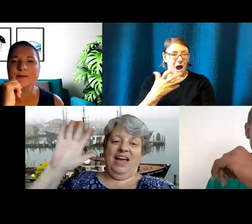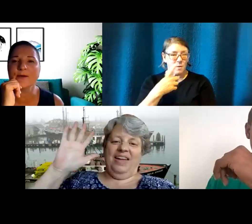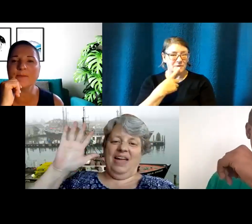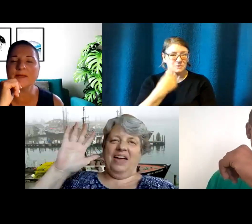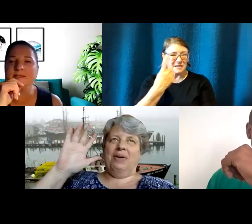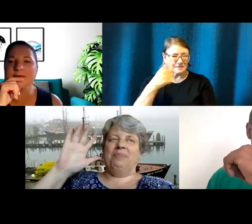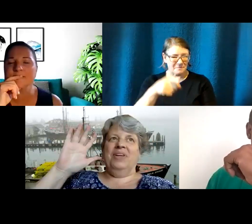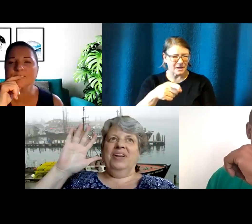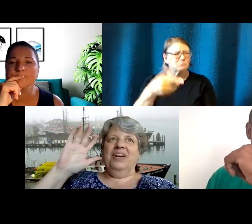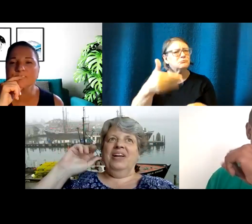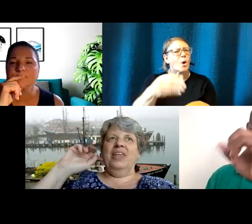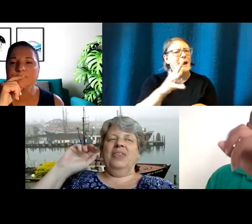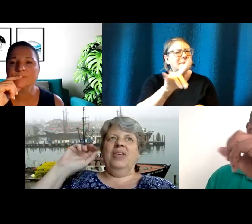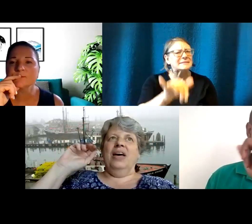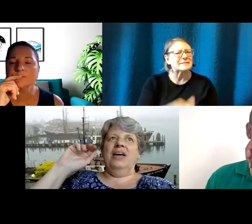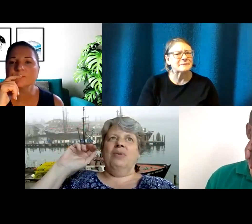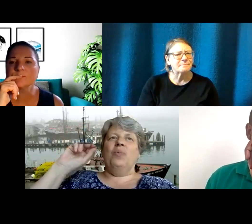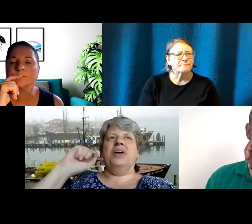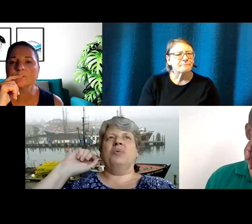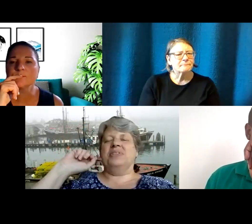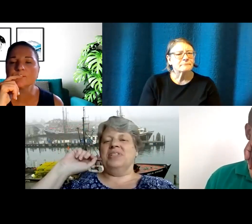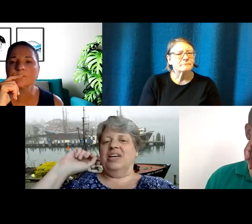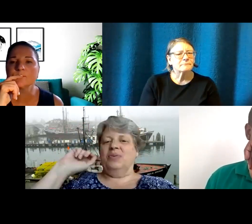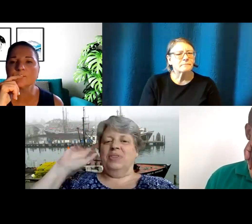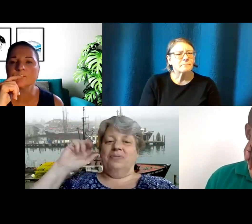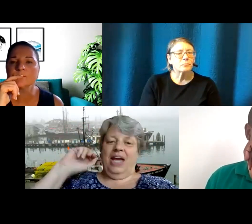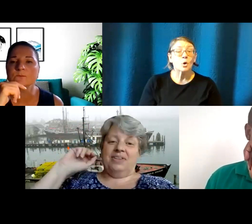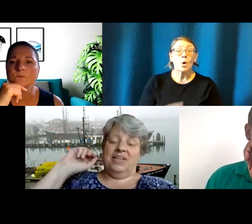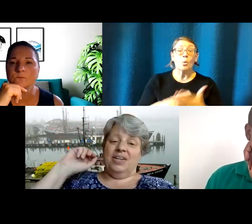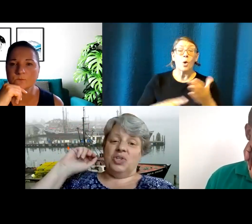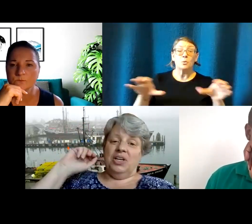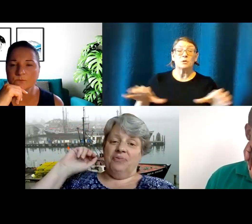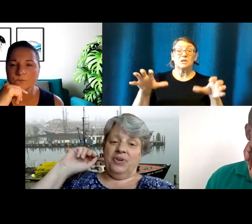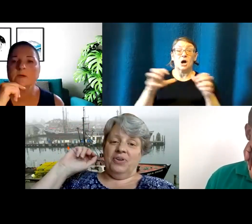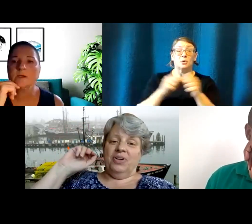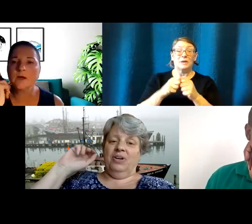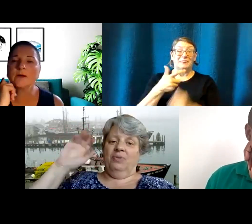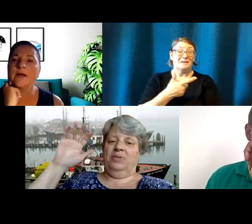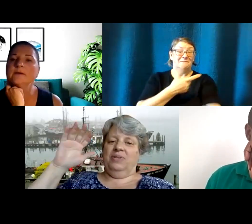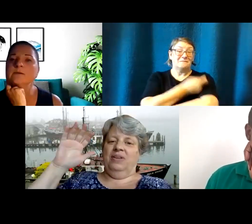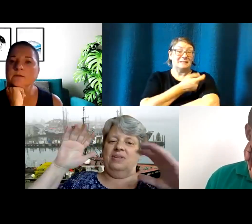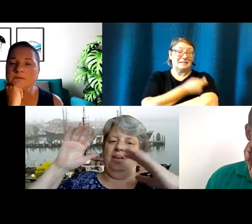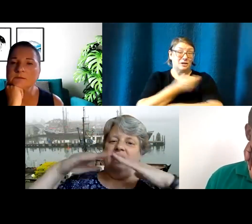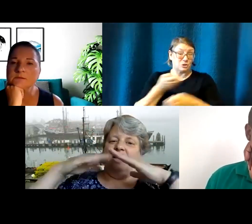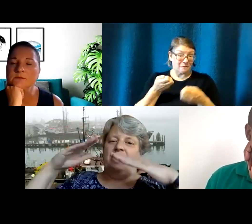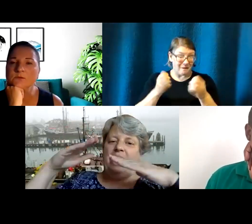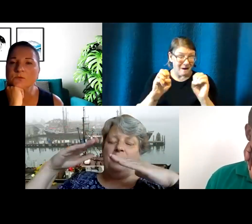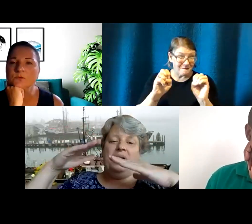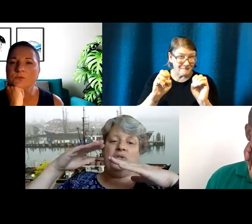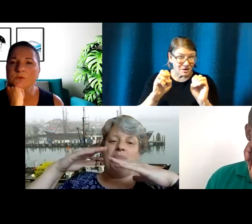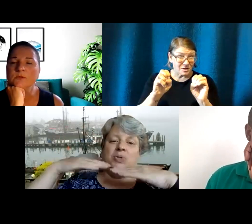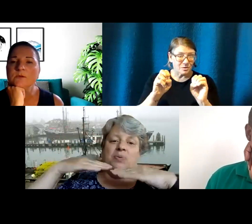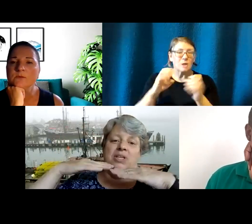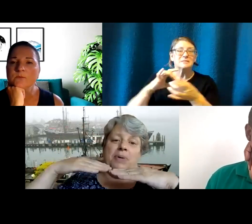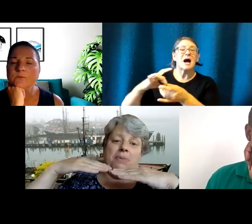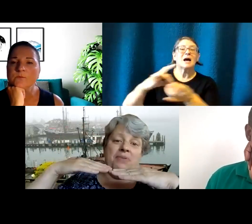Okay, go ahead, Betsy. what was done with the vaccination effort was Okay. a